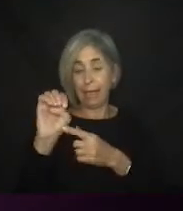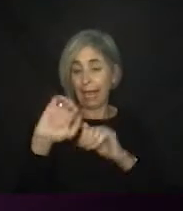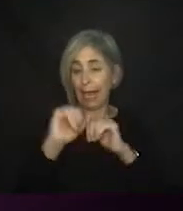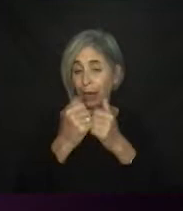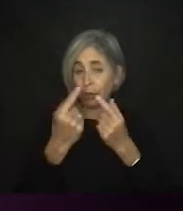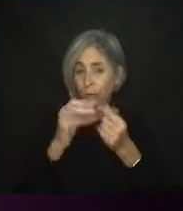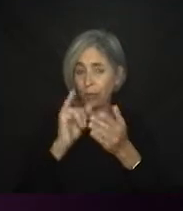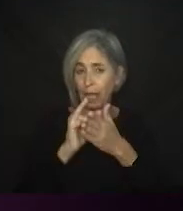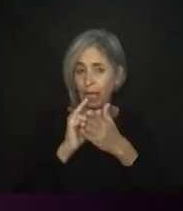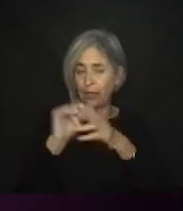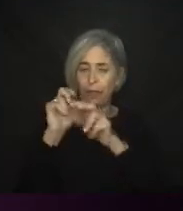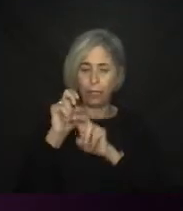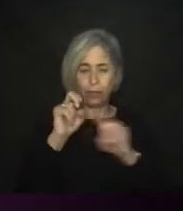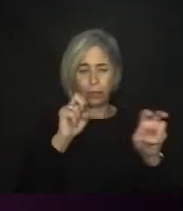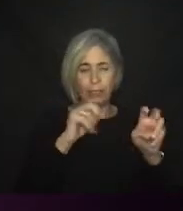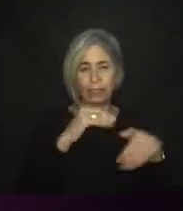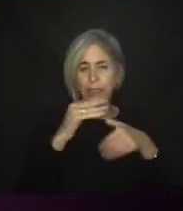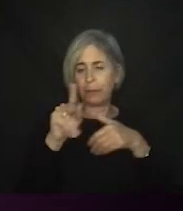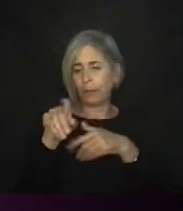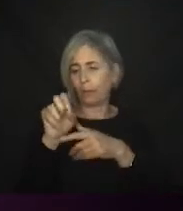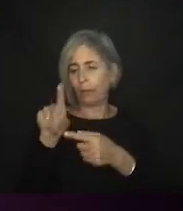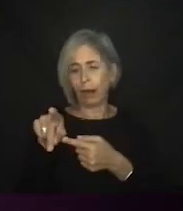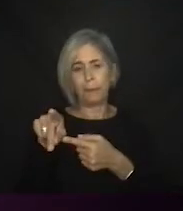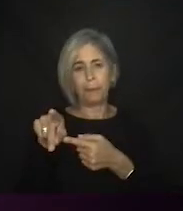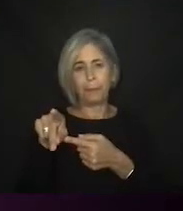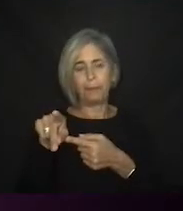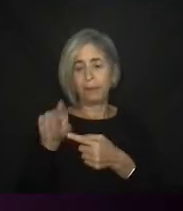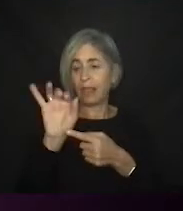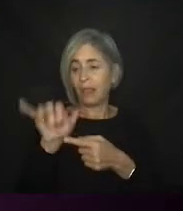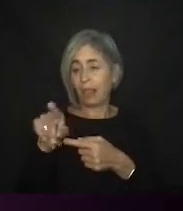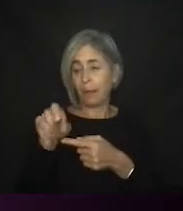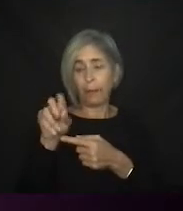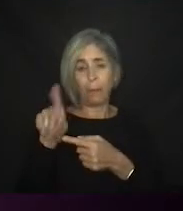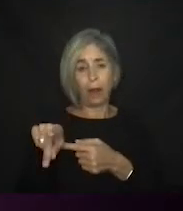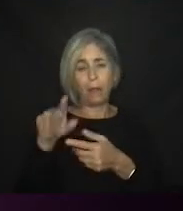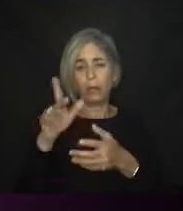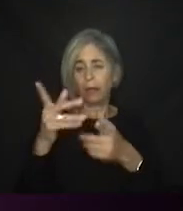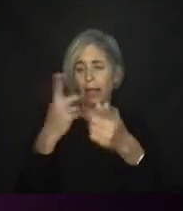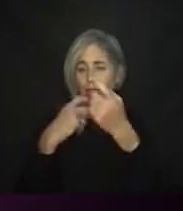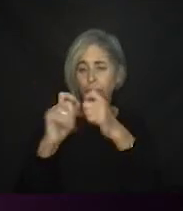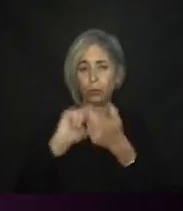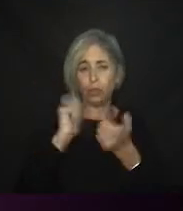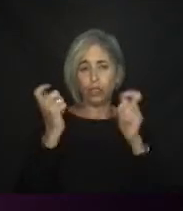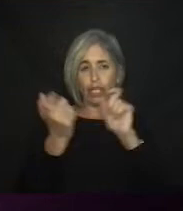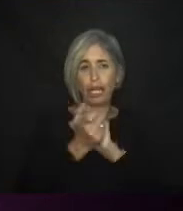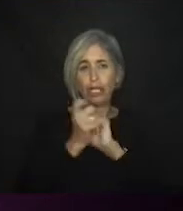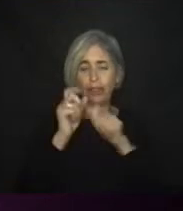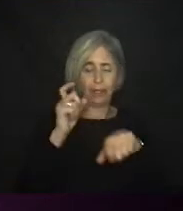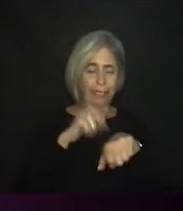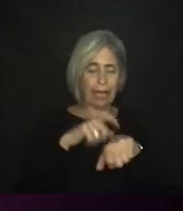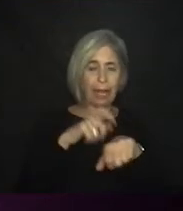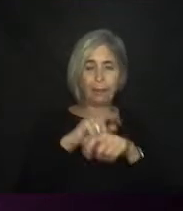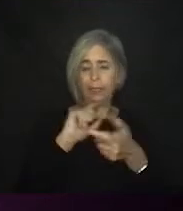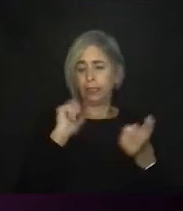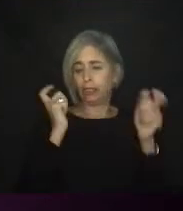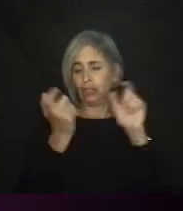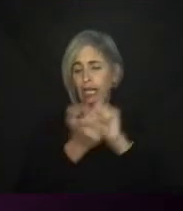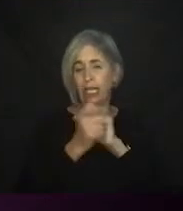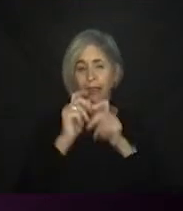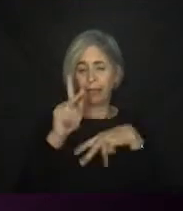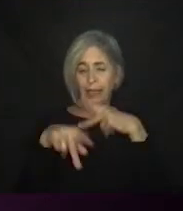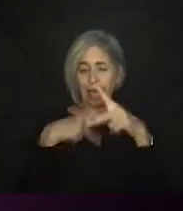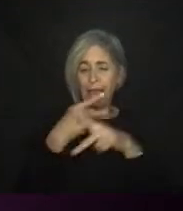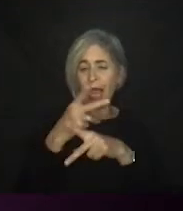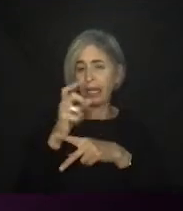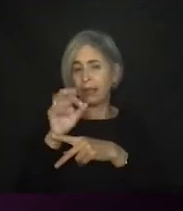that, you use the transition prop. So the transition props allows you to change the timing, allows you to change the type